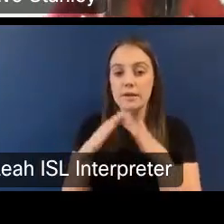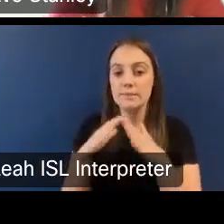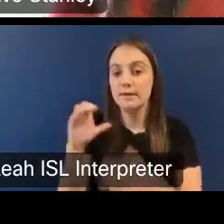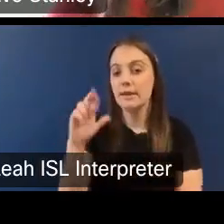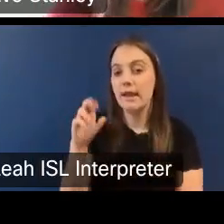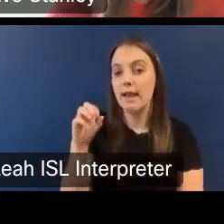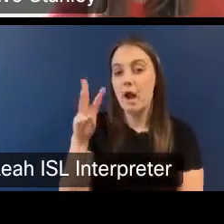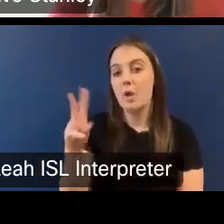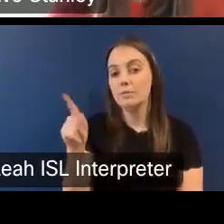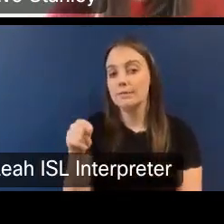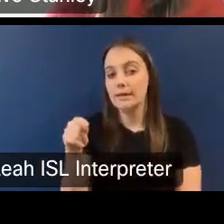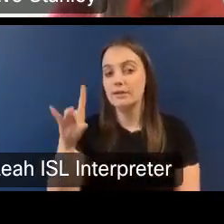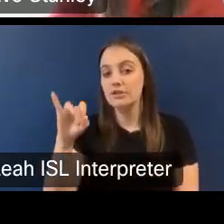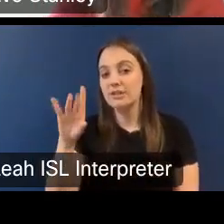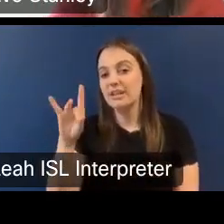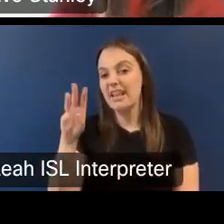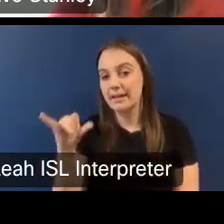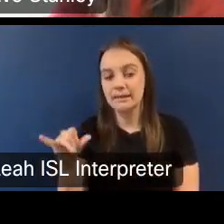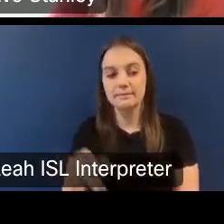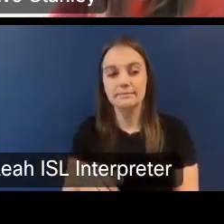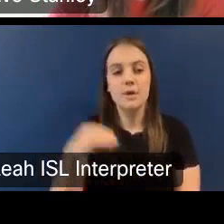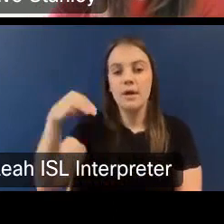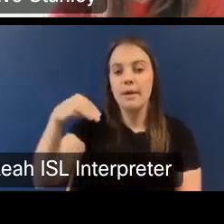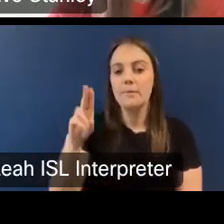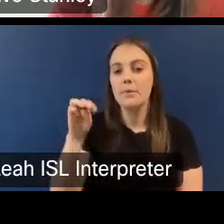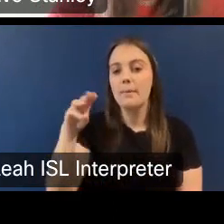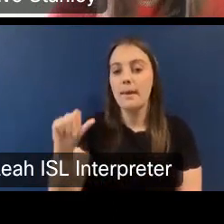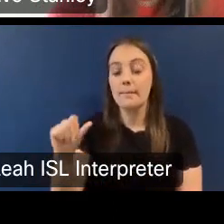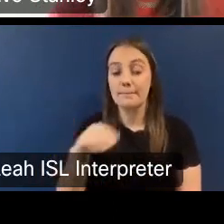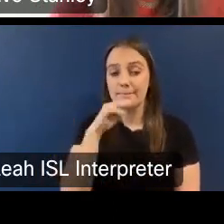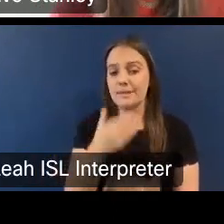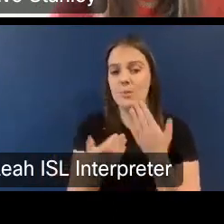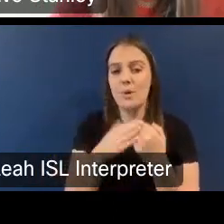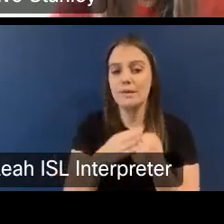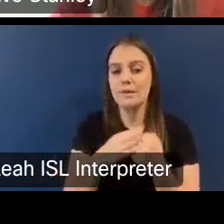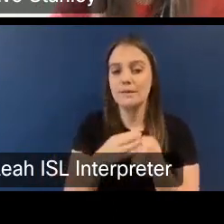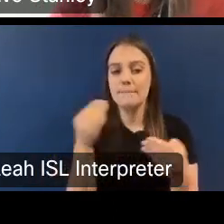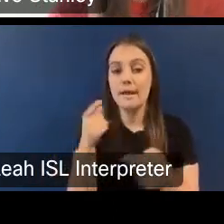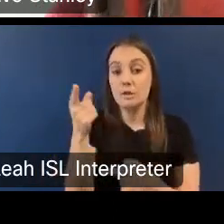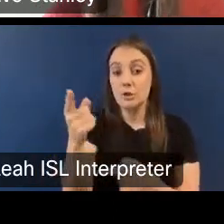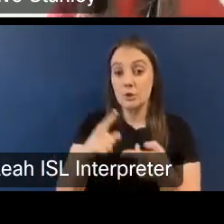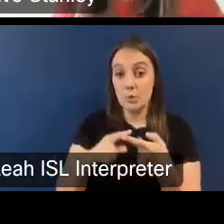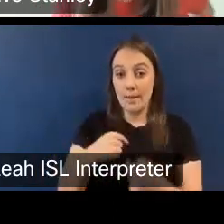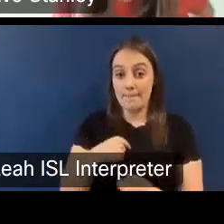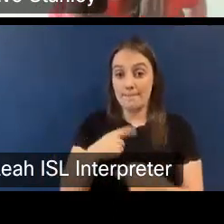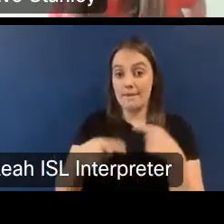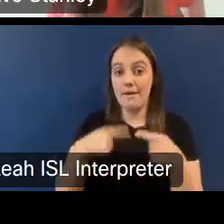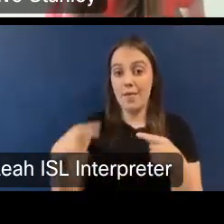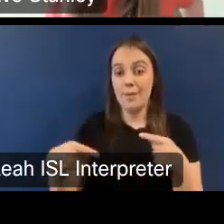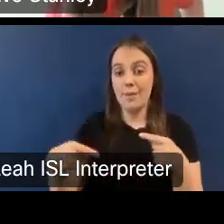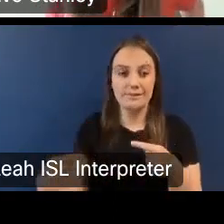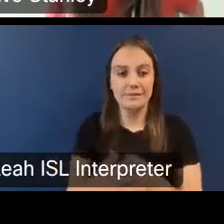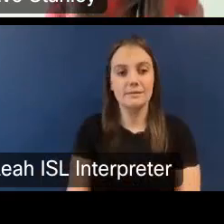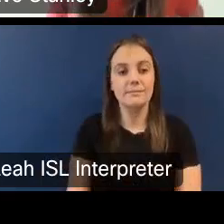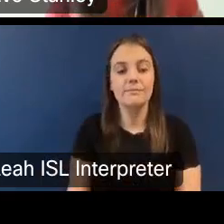And what Mama stands for is minding you and me always. So the Mama postnatal hubs are a